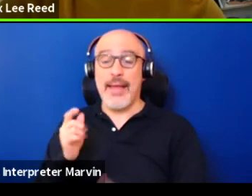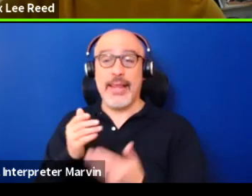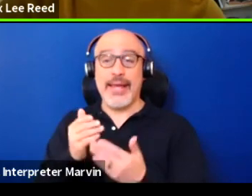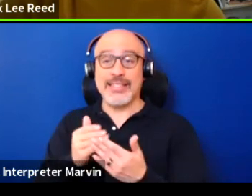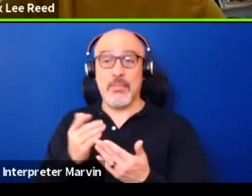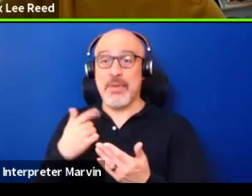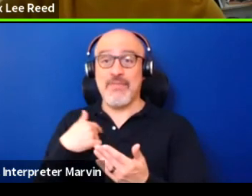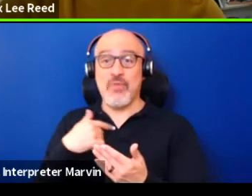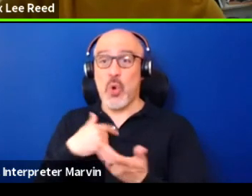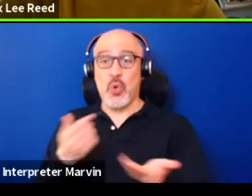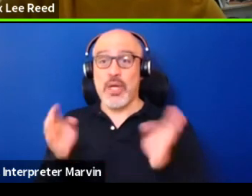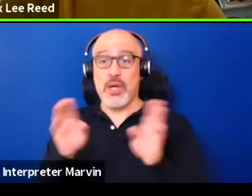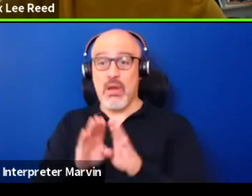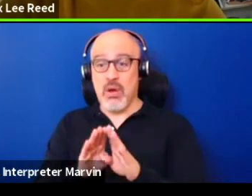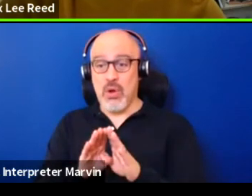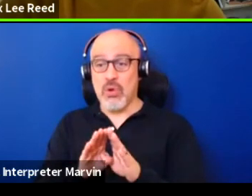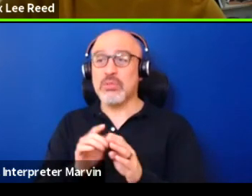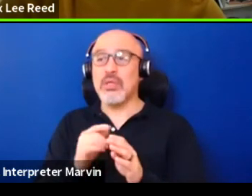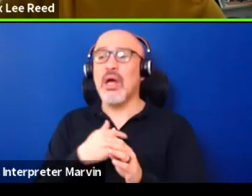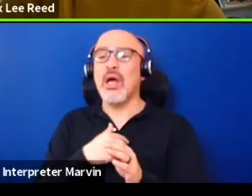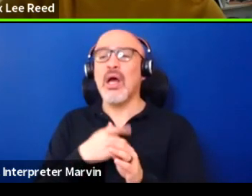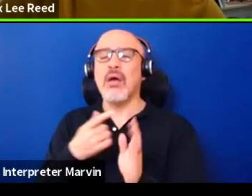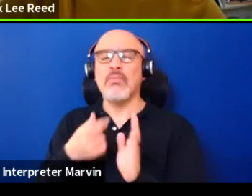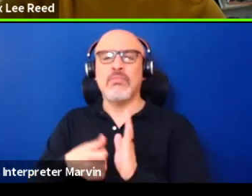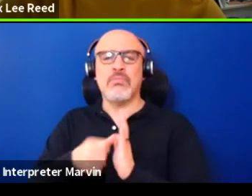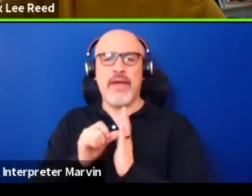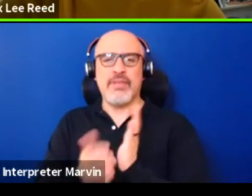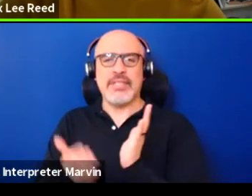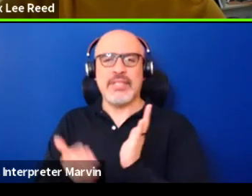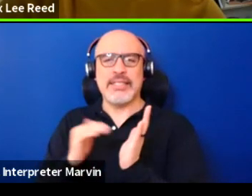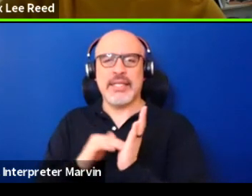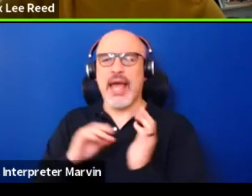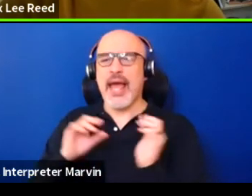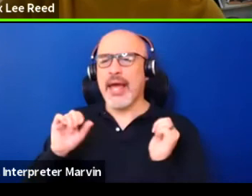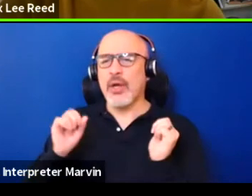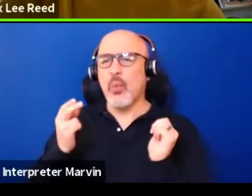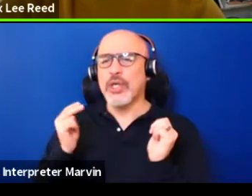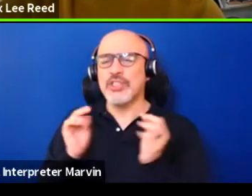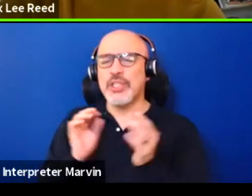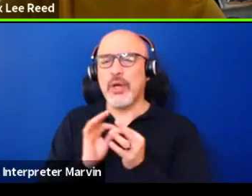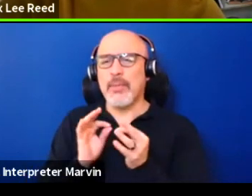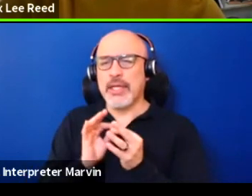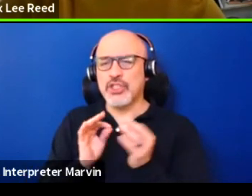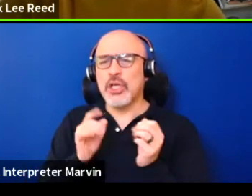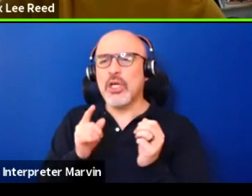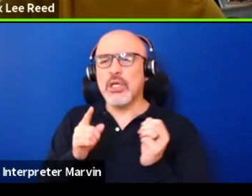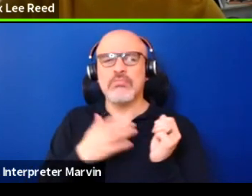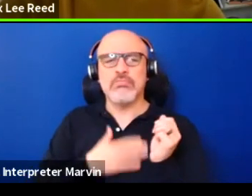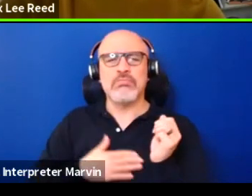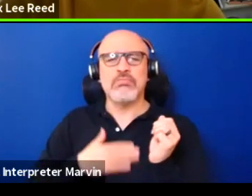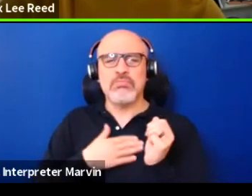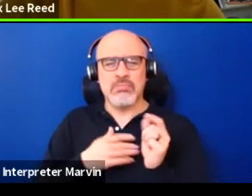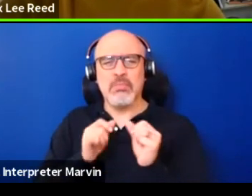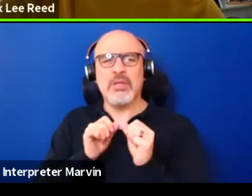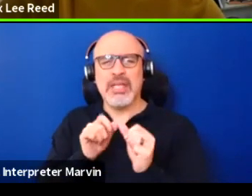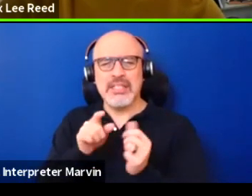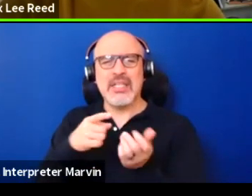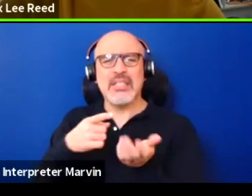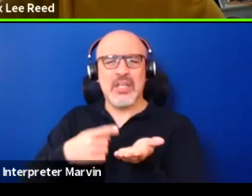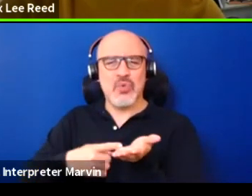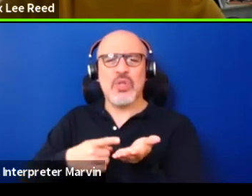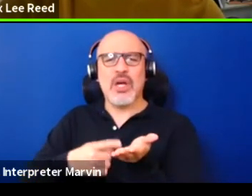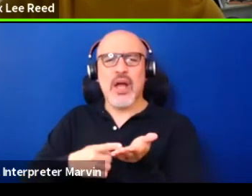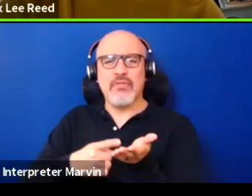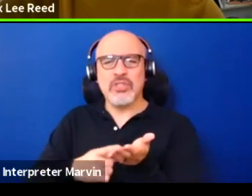before we all leave here, just reiterate what Sharon said in the chat. Please do continue this conversation in